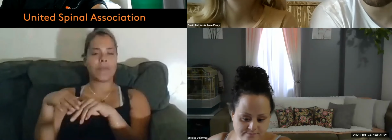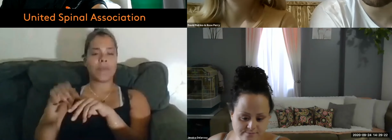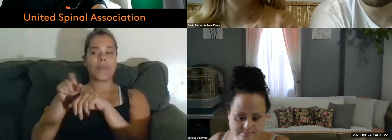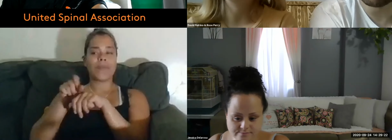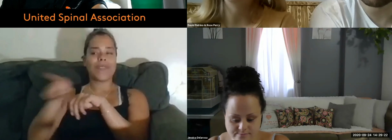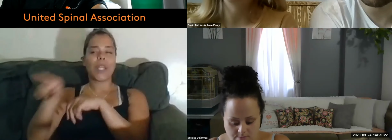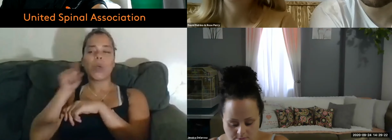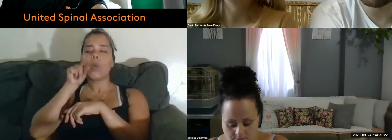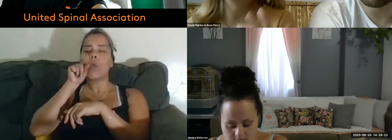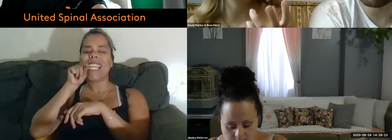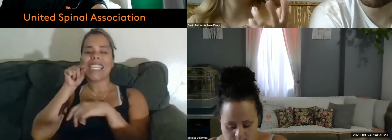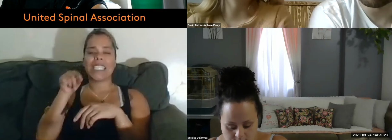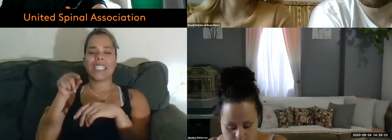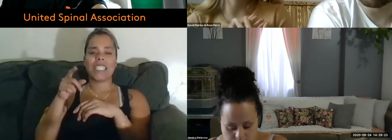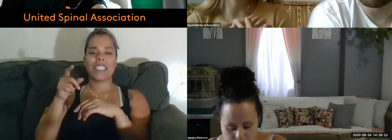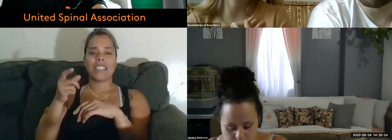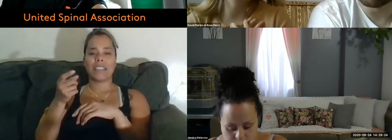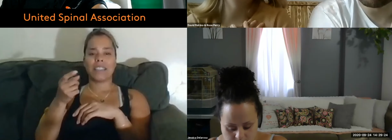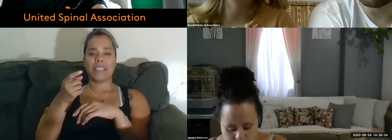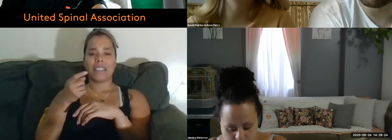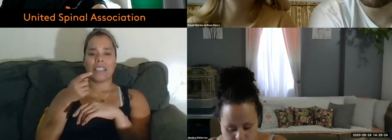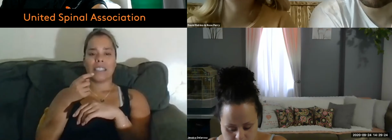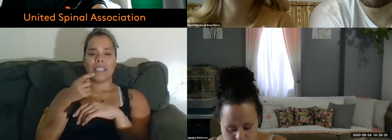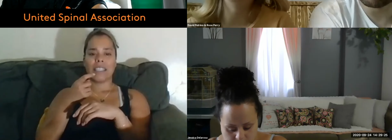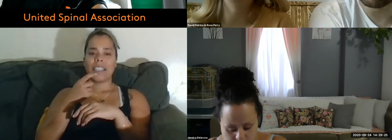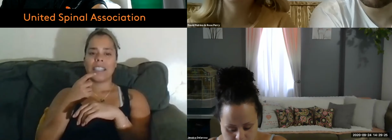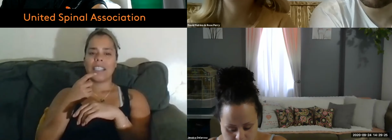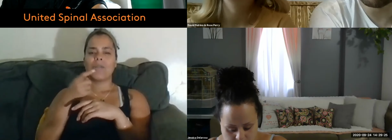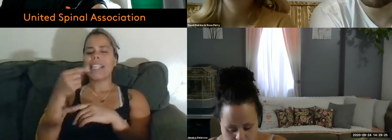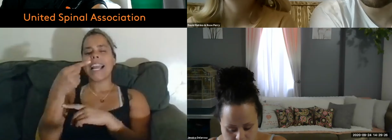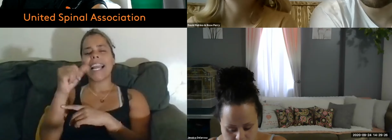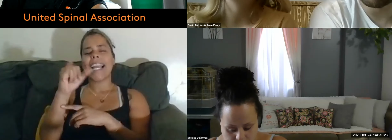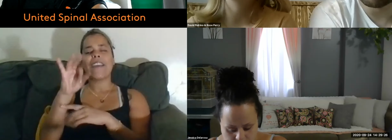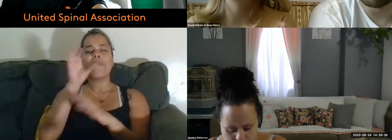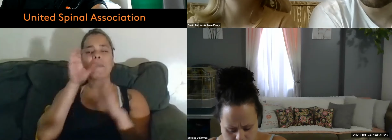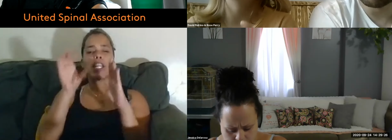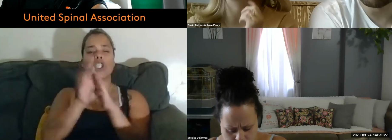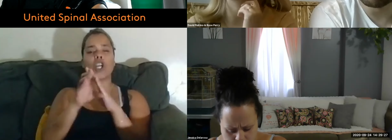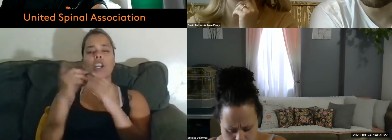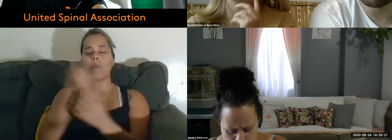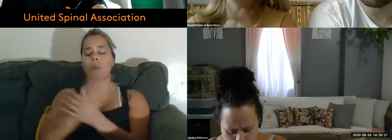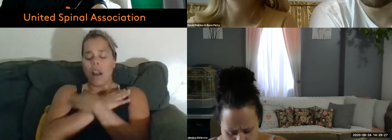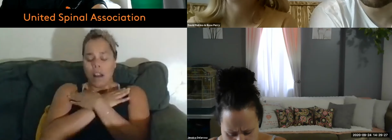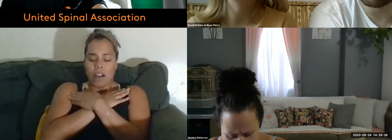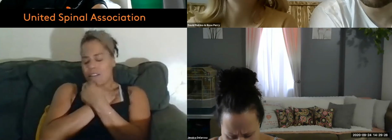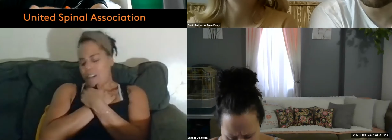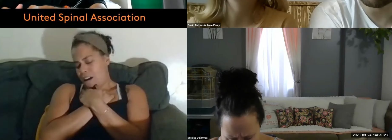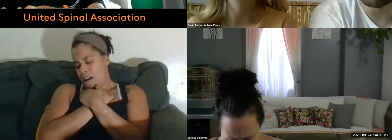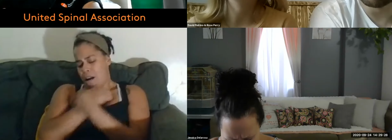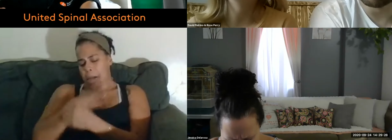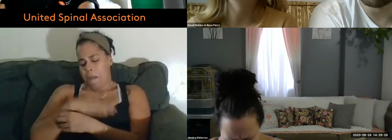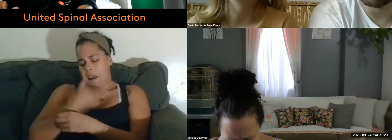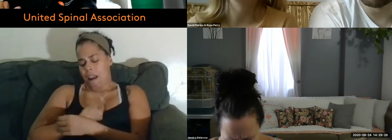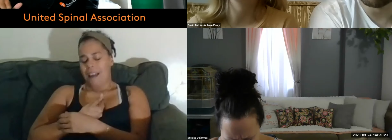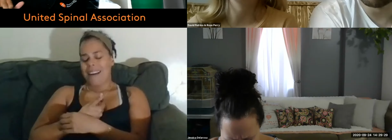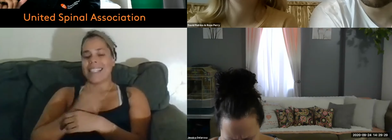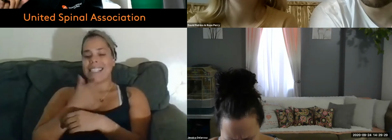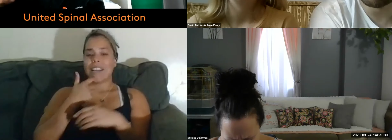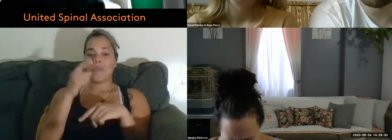it was like GIF, and the GIF was someone like holding their chest like they were upset. And he tweeted that when you find out that your